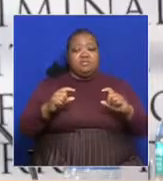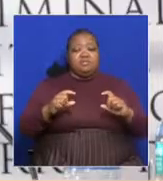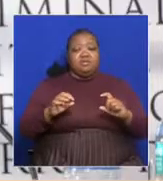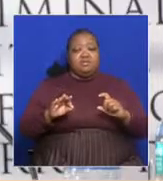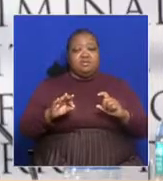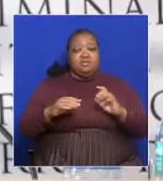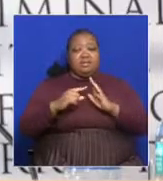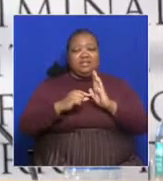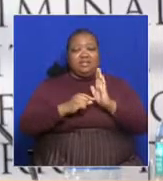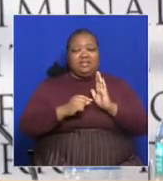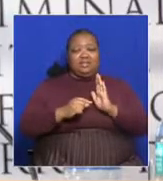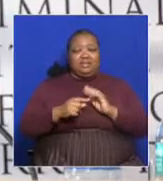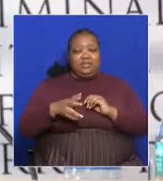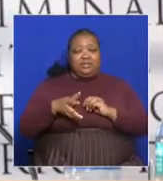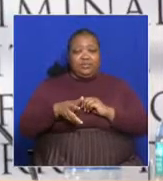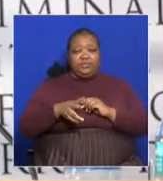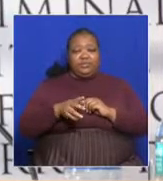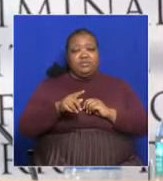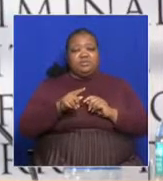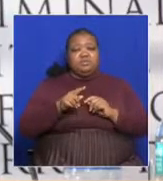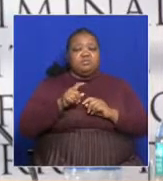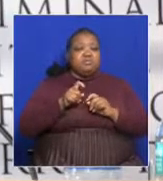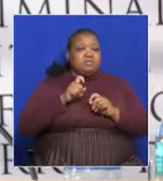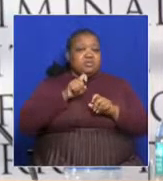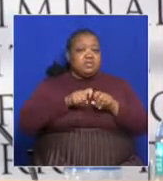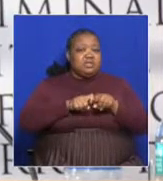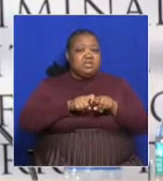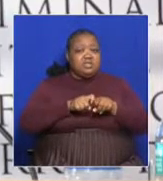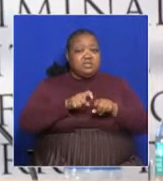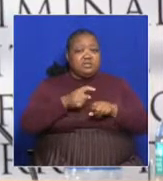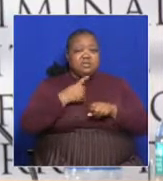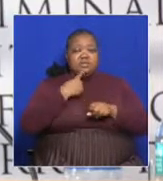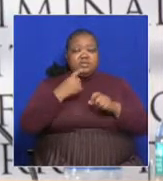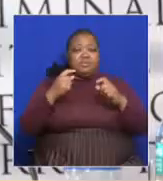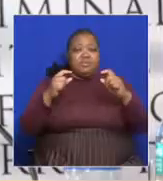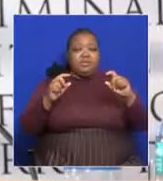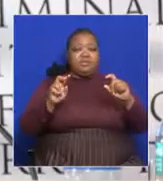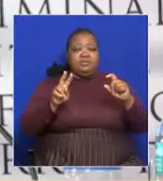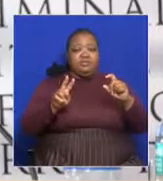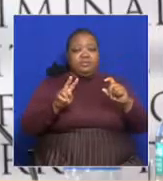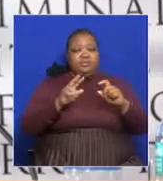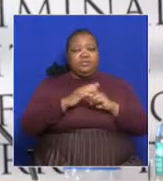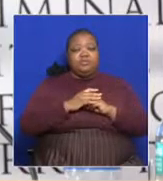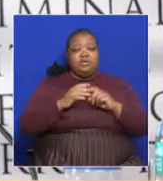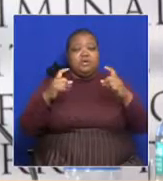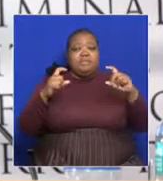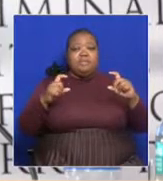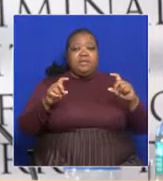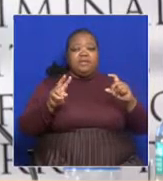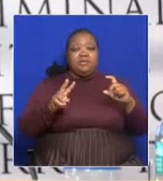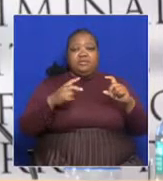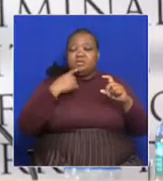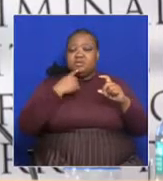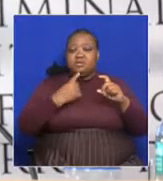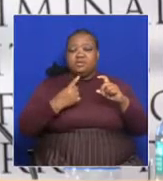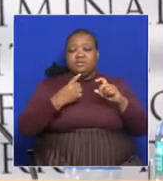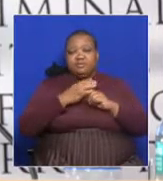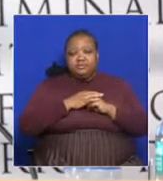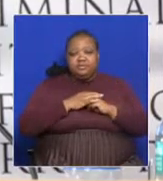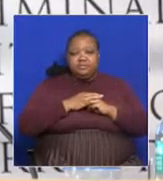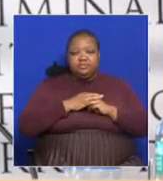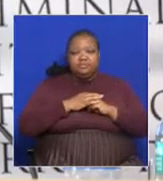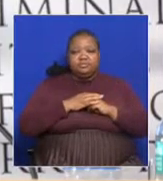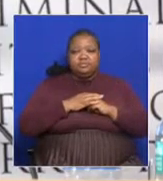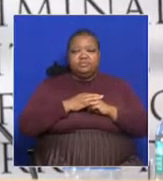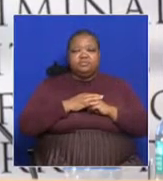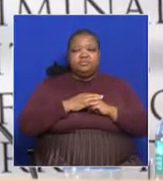But let's test what you are saying by looking at paragraph 2. Yes. Paragraph 2 says that, whatever I, the undersigned, that